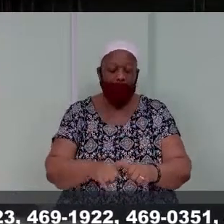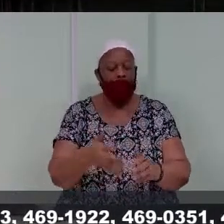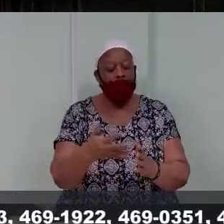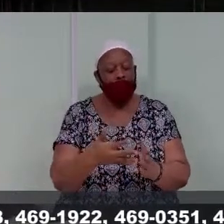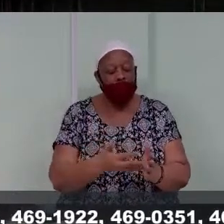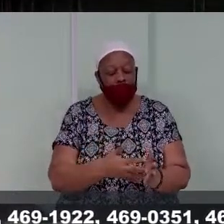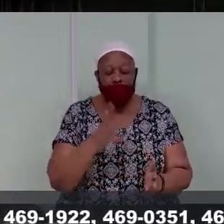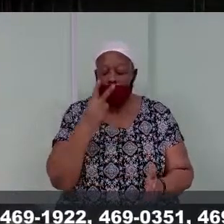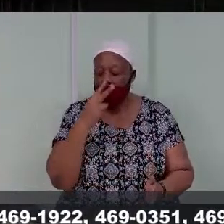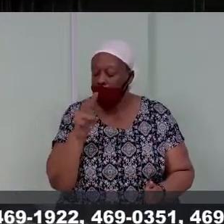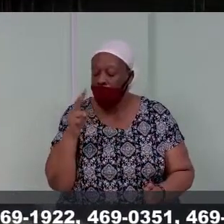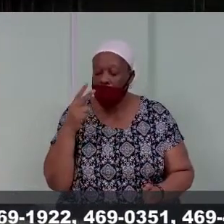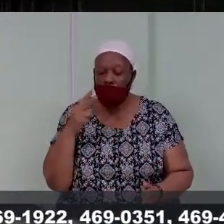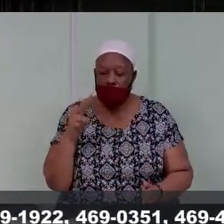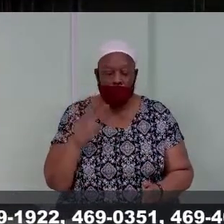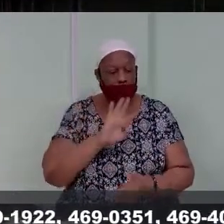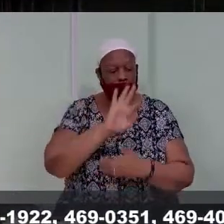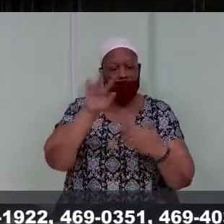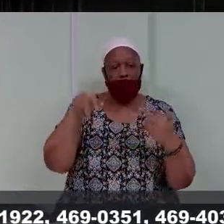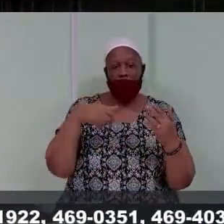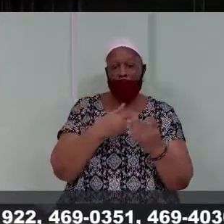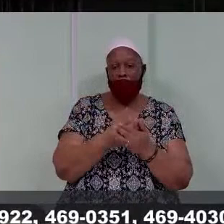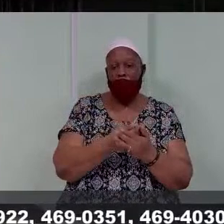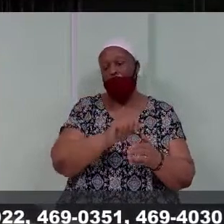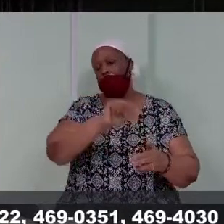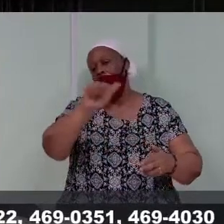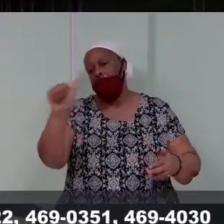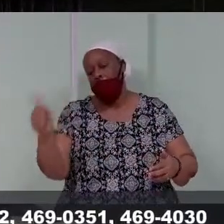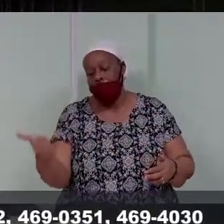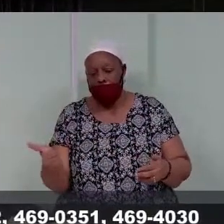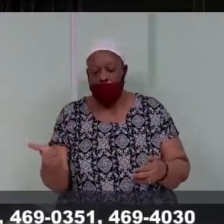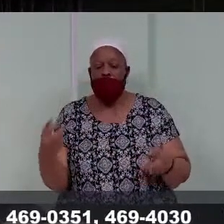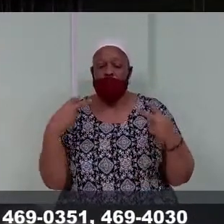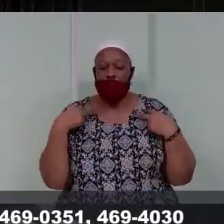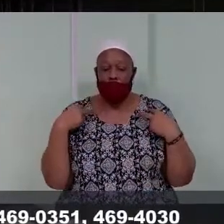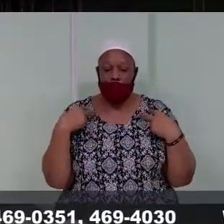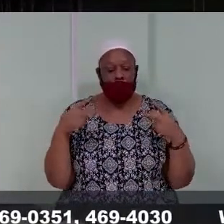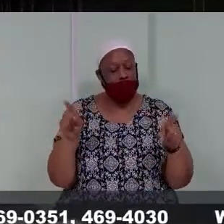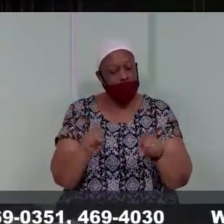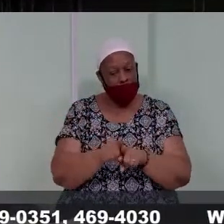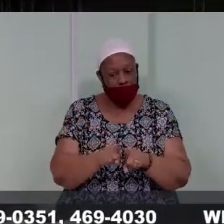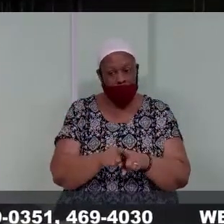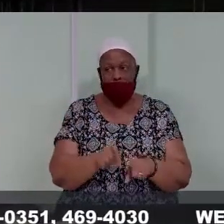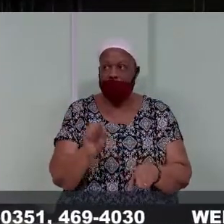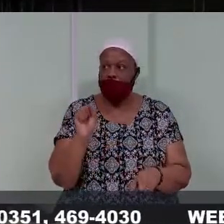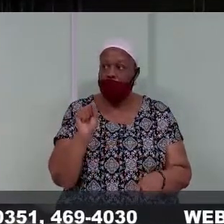have all outstanding facilities comply with the